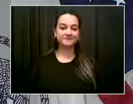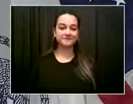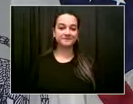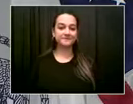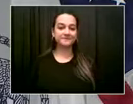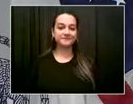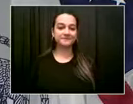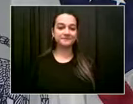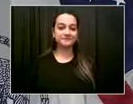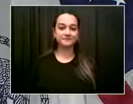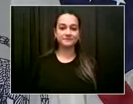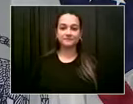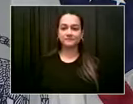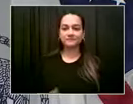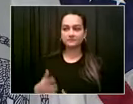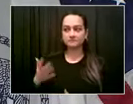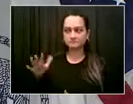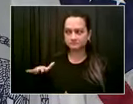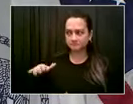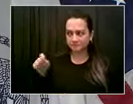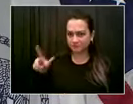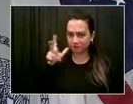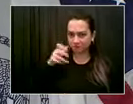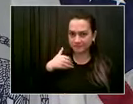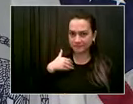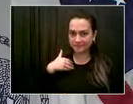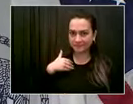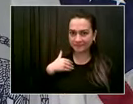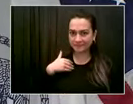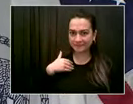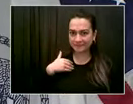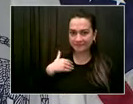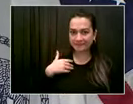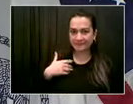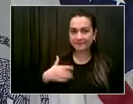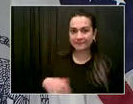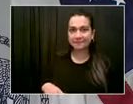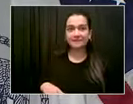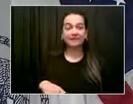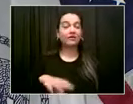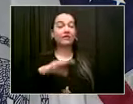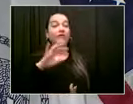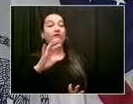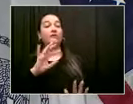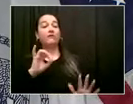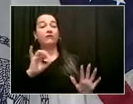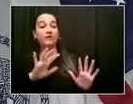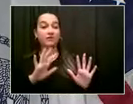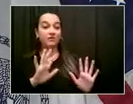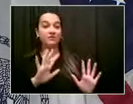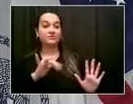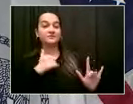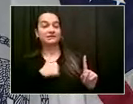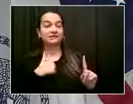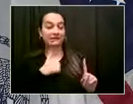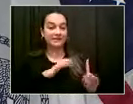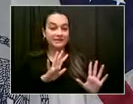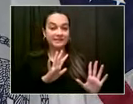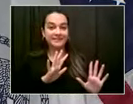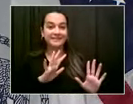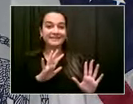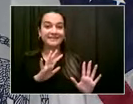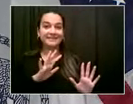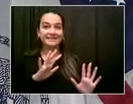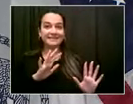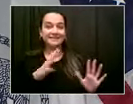Hear me? Hey, James, can you hear me? Great, yeah, I've been having some phone issues, so apologies there. Thanks very much